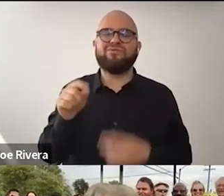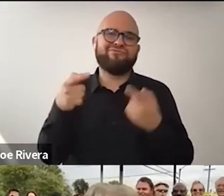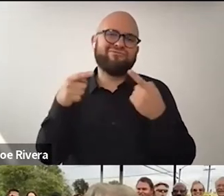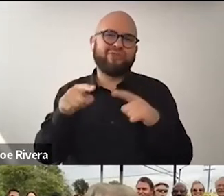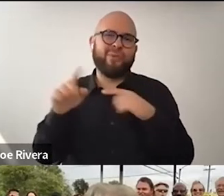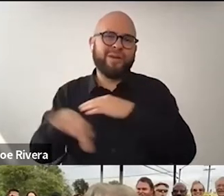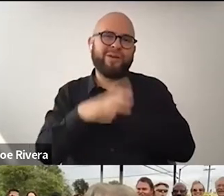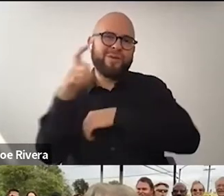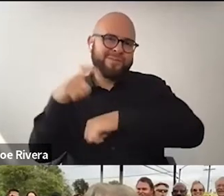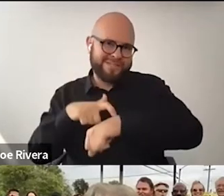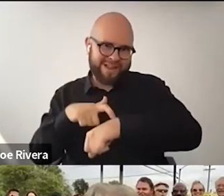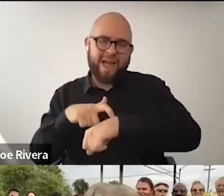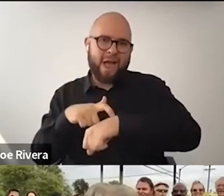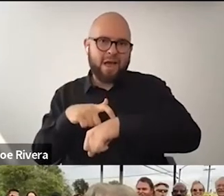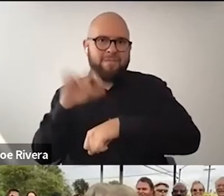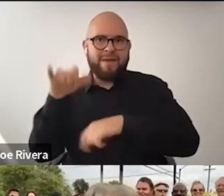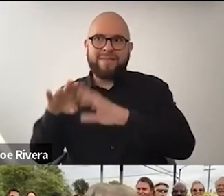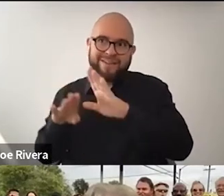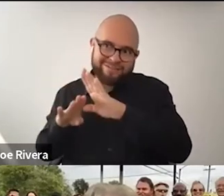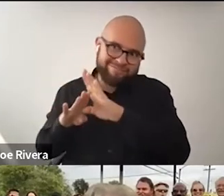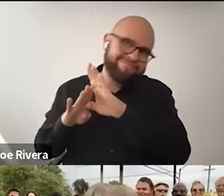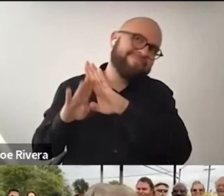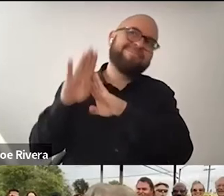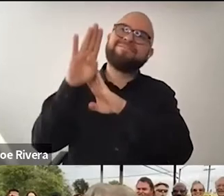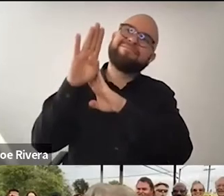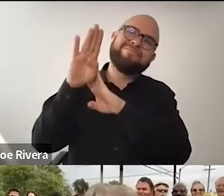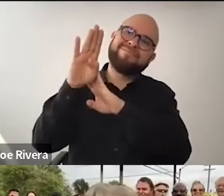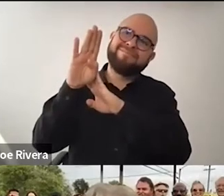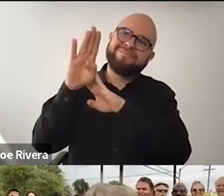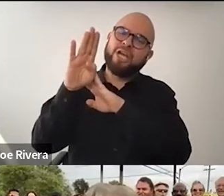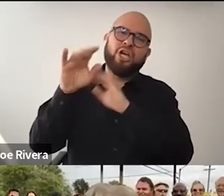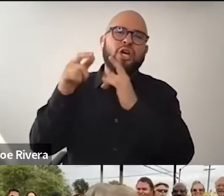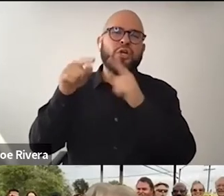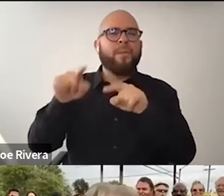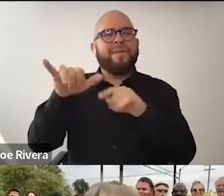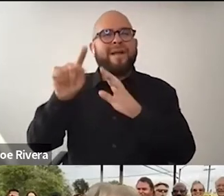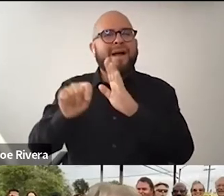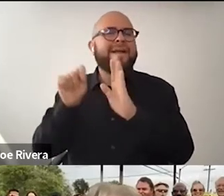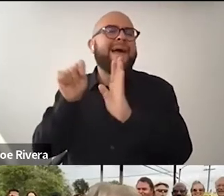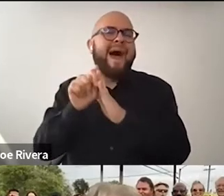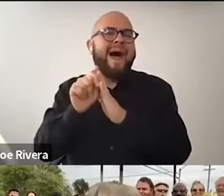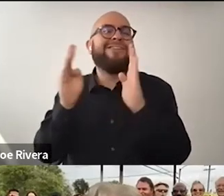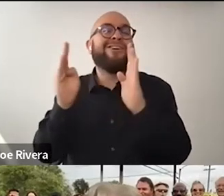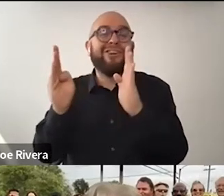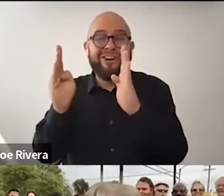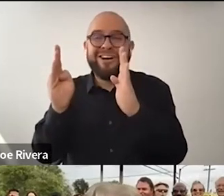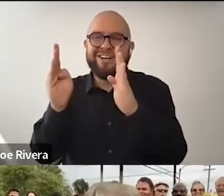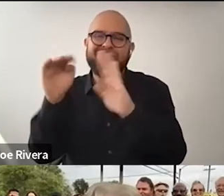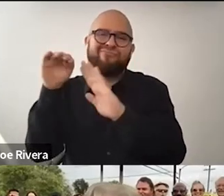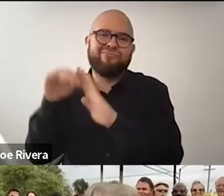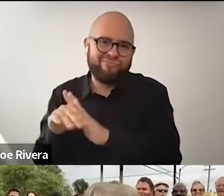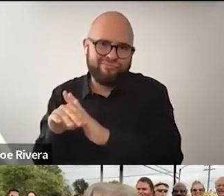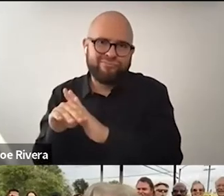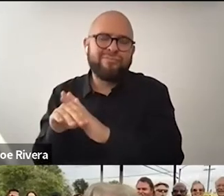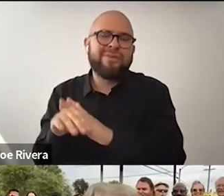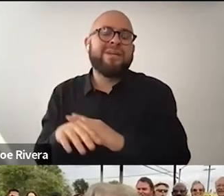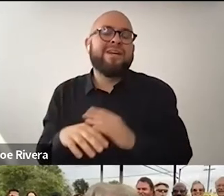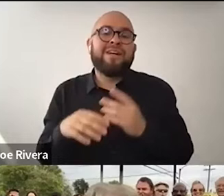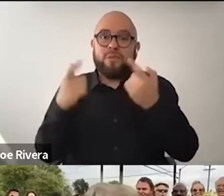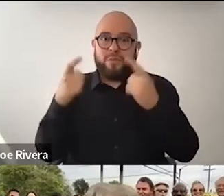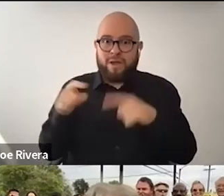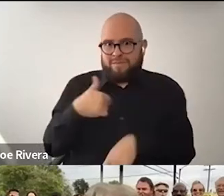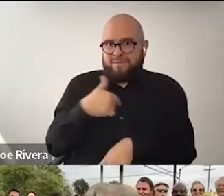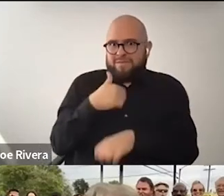just one time. So when we see these ratings go down, it kind of makes us worried. And knowing